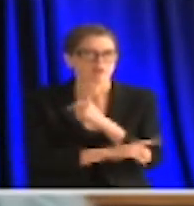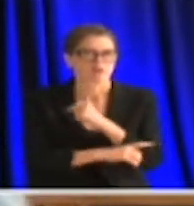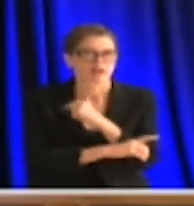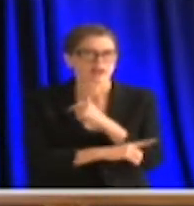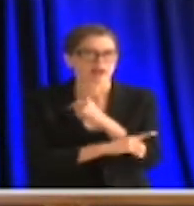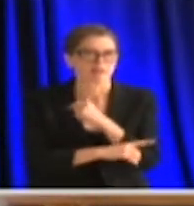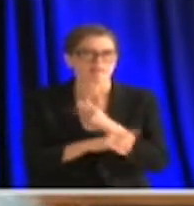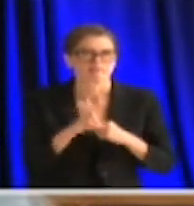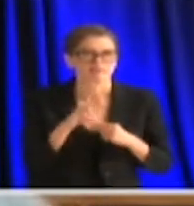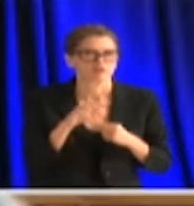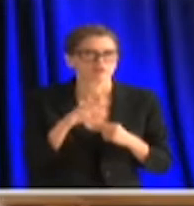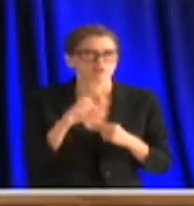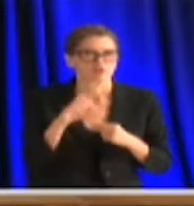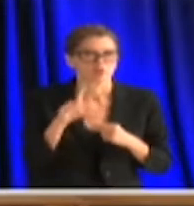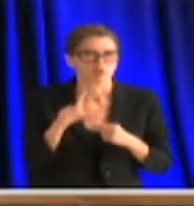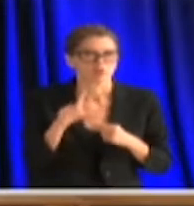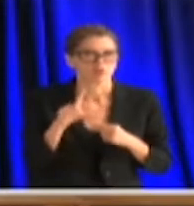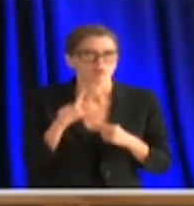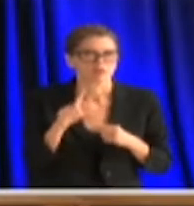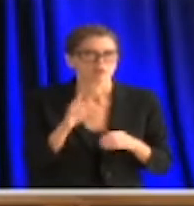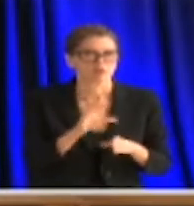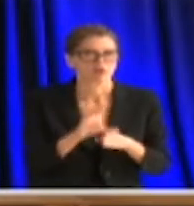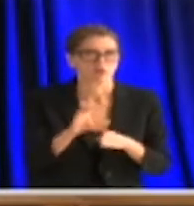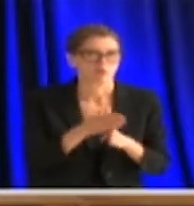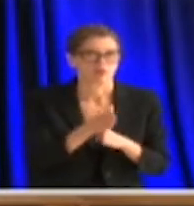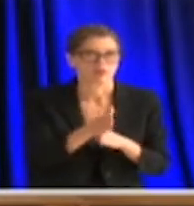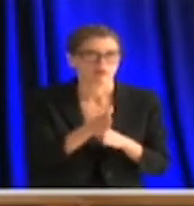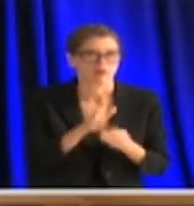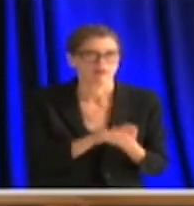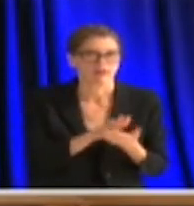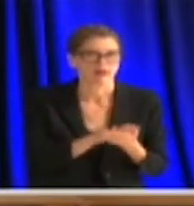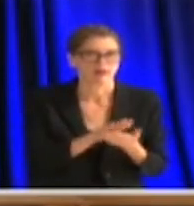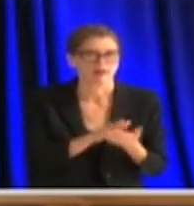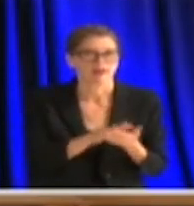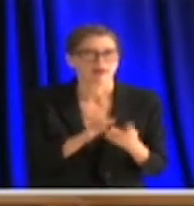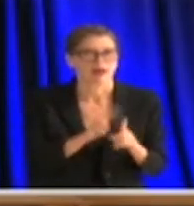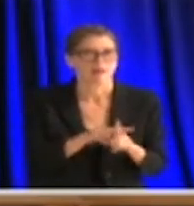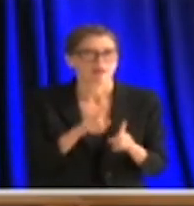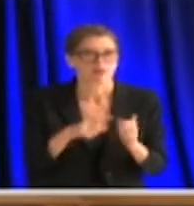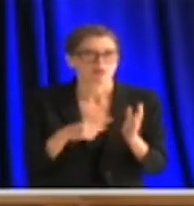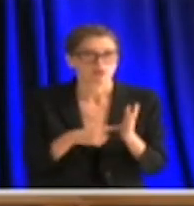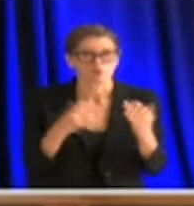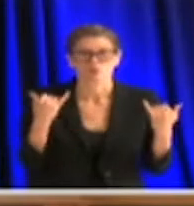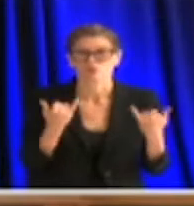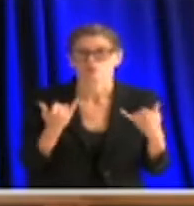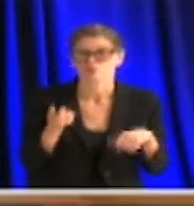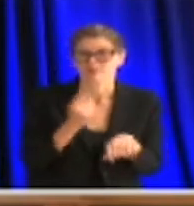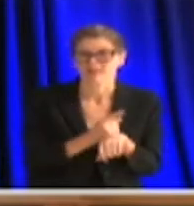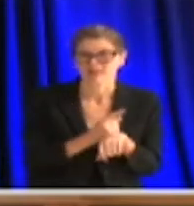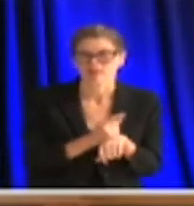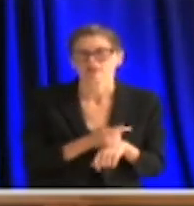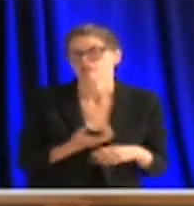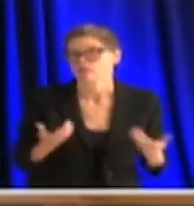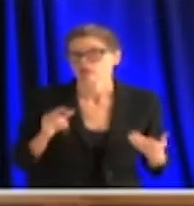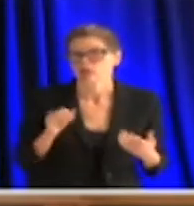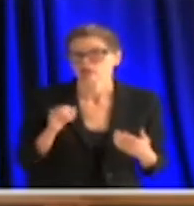Virtual Career Academy. If you wish to apply, applications are due today. To apply,